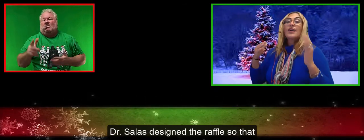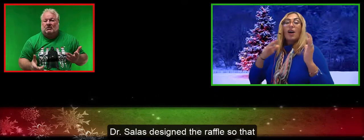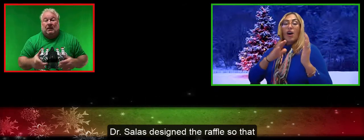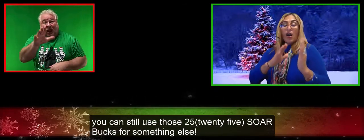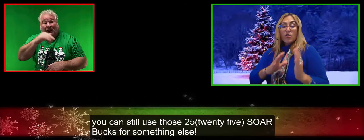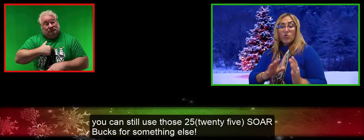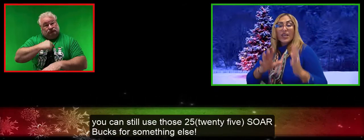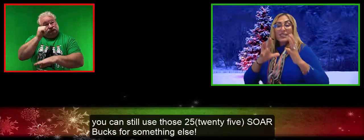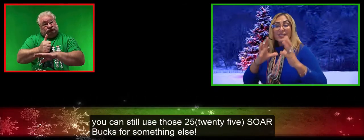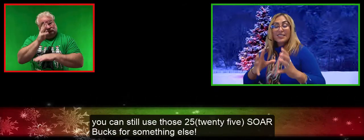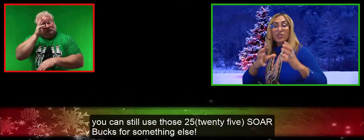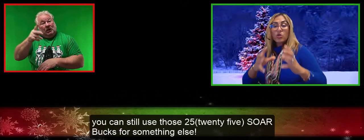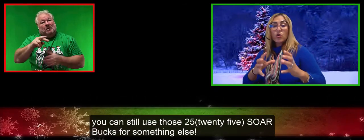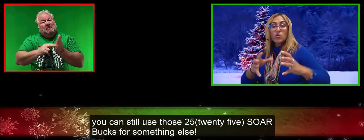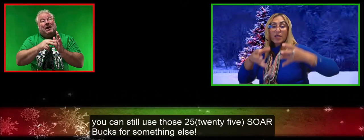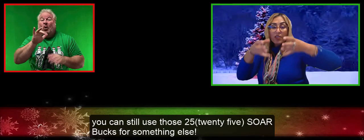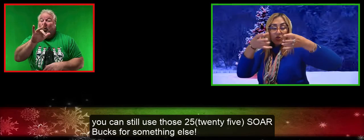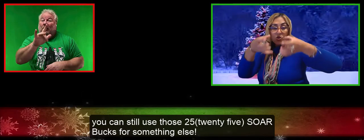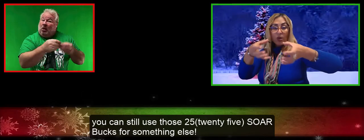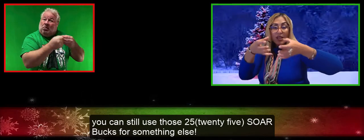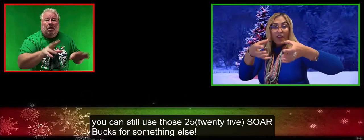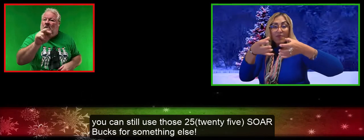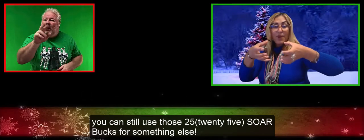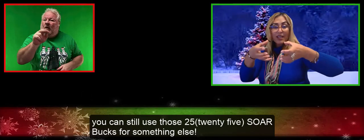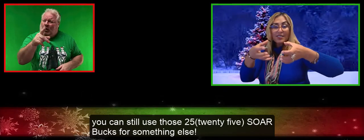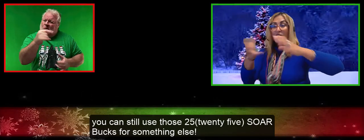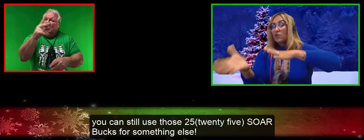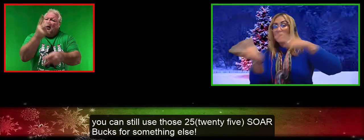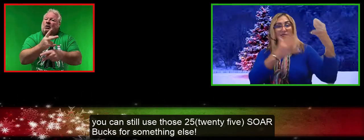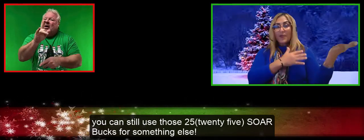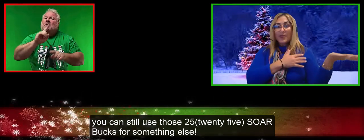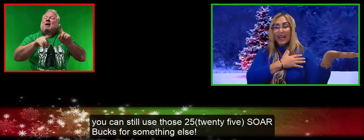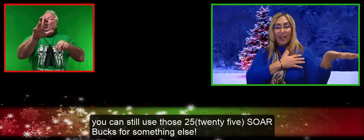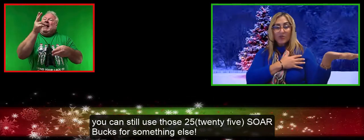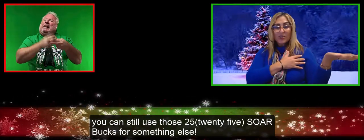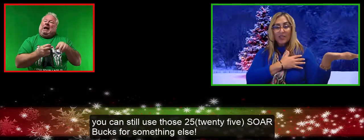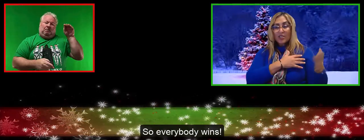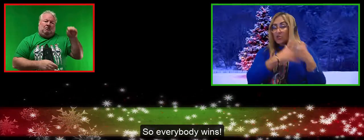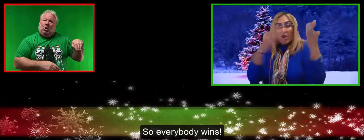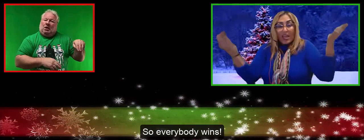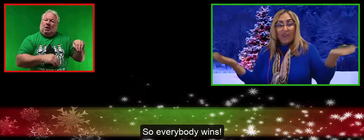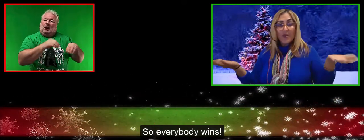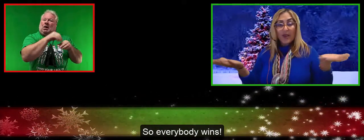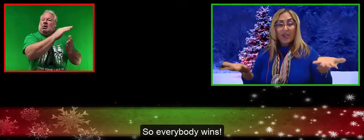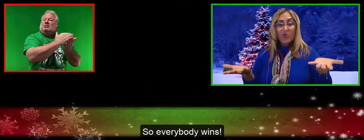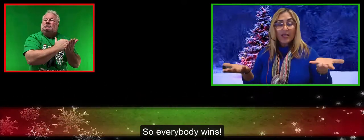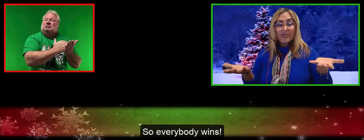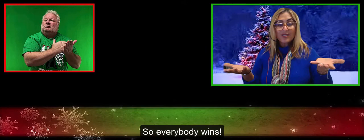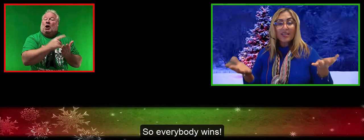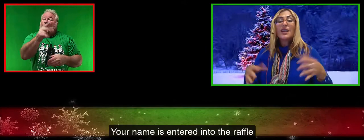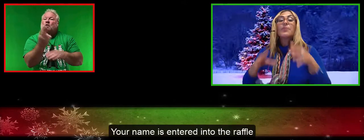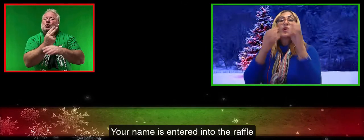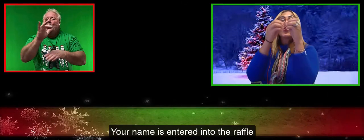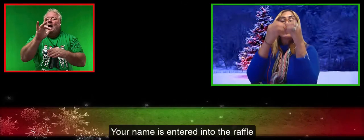that you can still use those 25 bucks for something else. So everybody